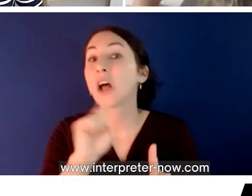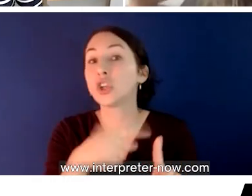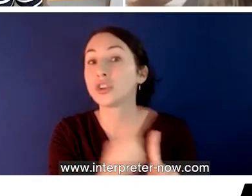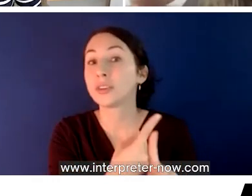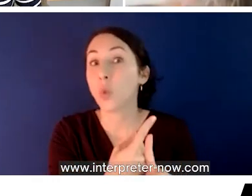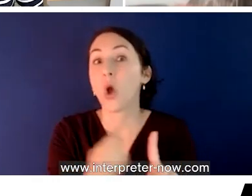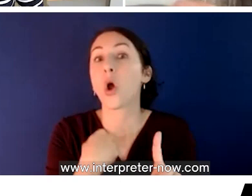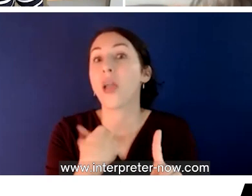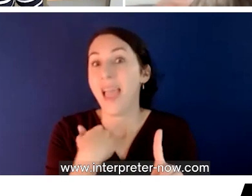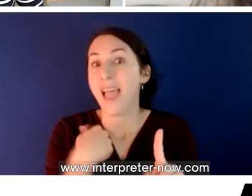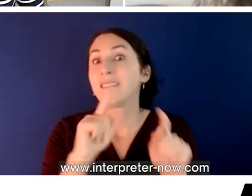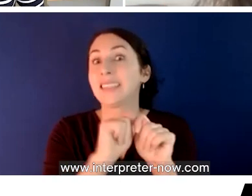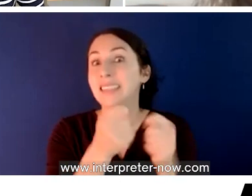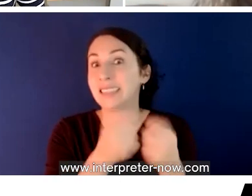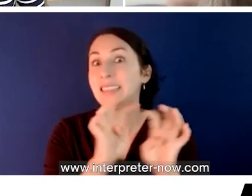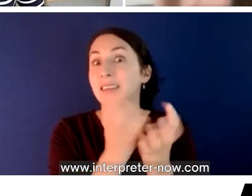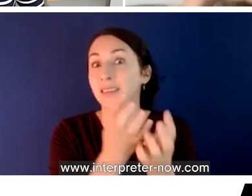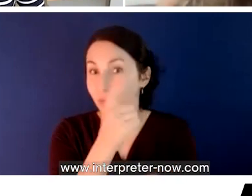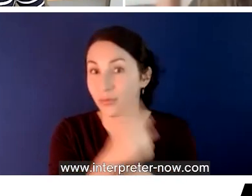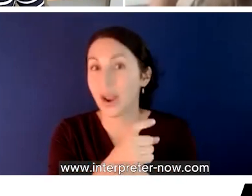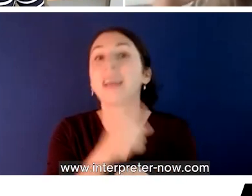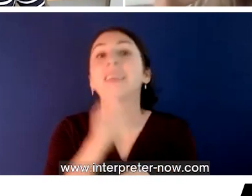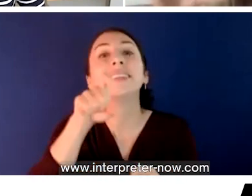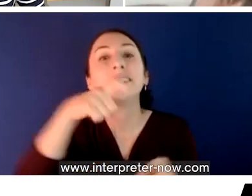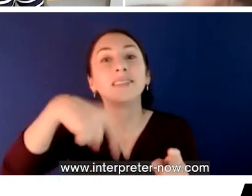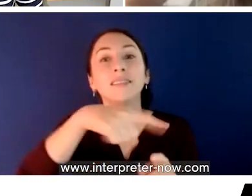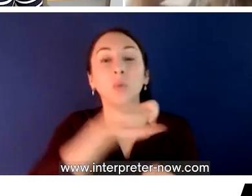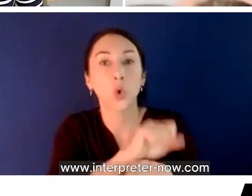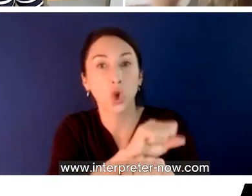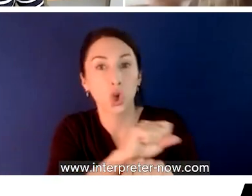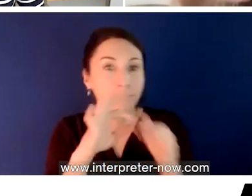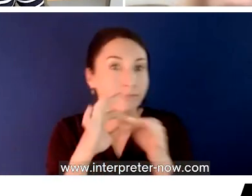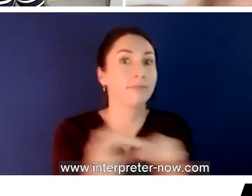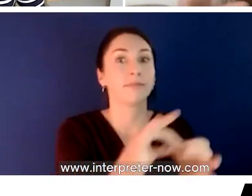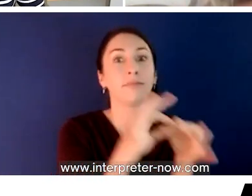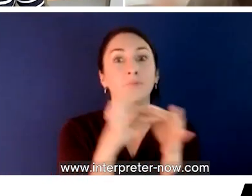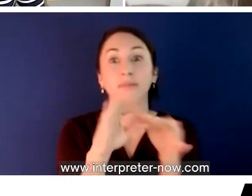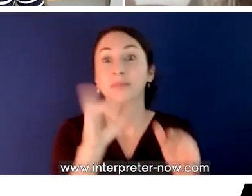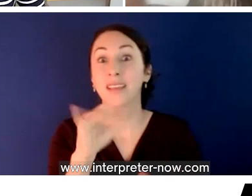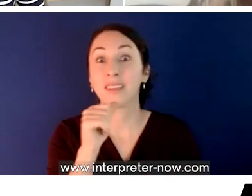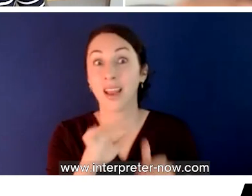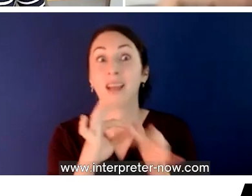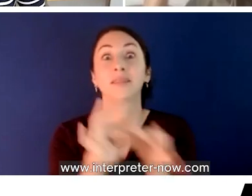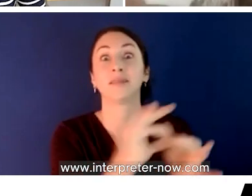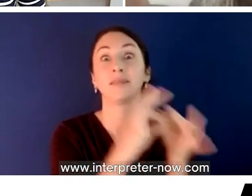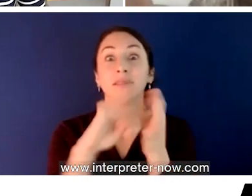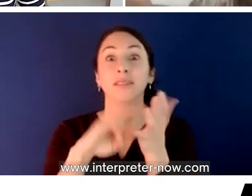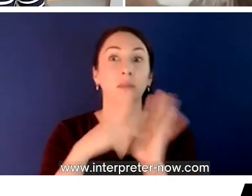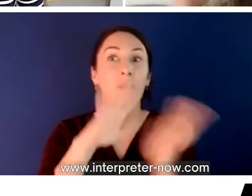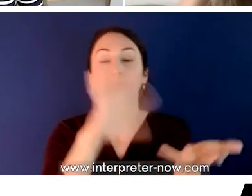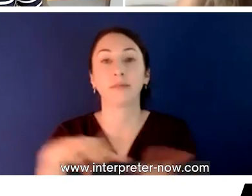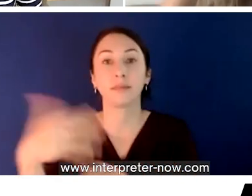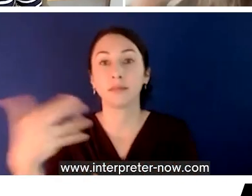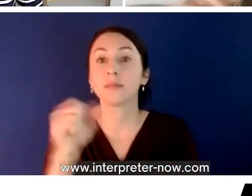a team. And right, because you don't just have one coder, you actually have a team of coders. You need people who can work together or else, right? Or else it all falls